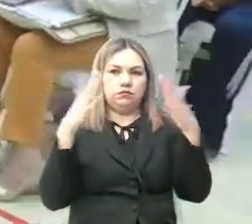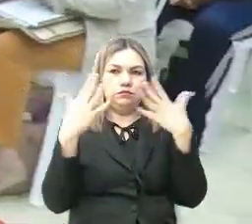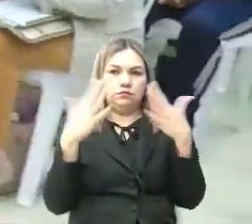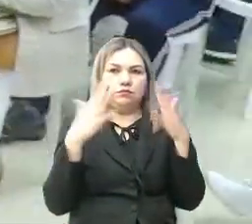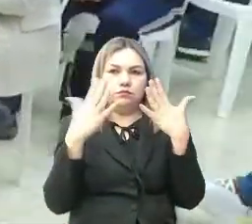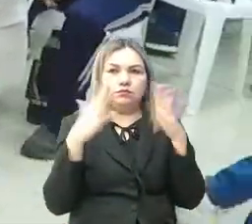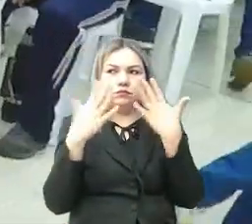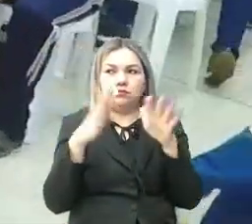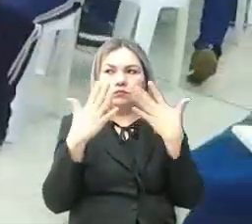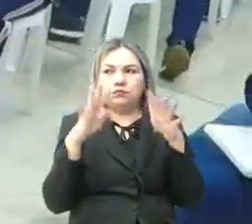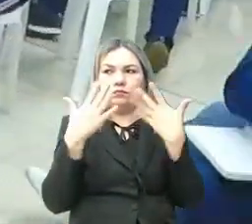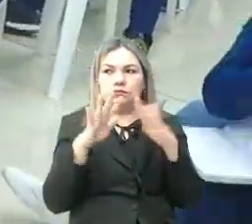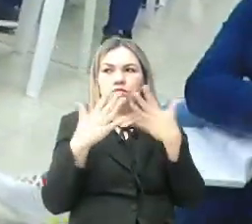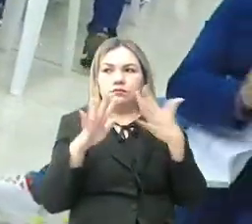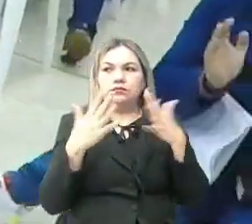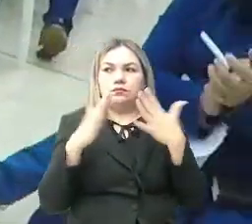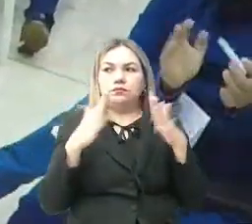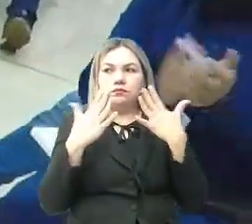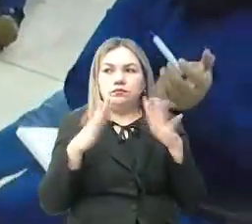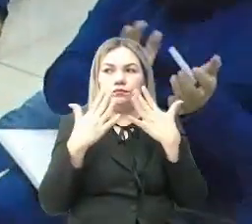To his name.